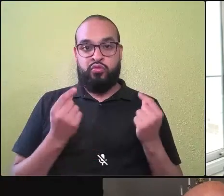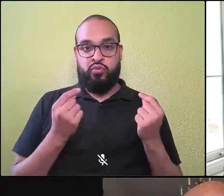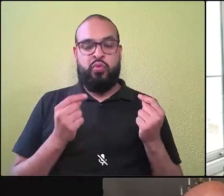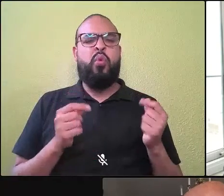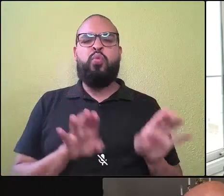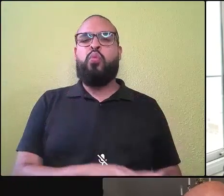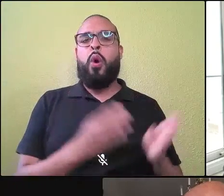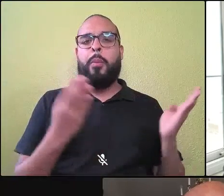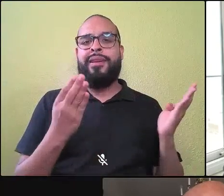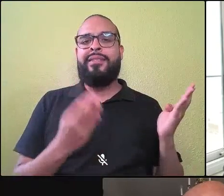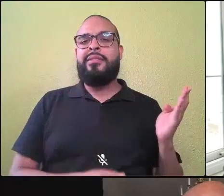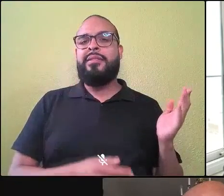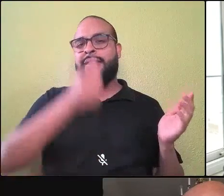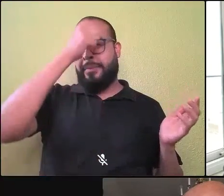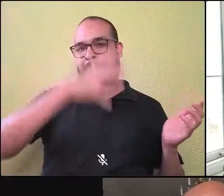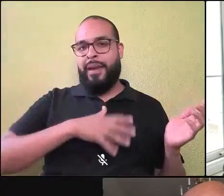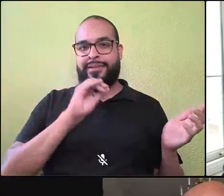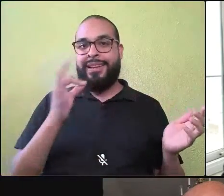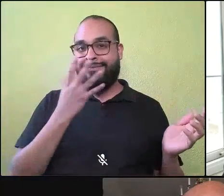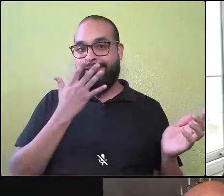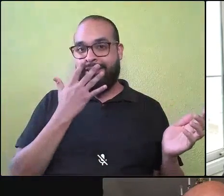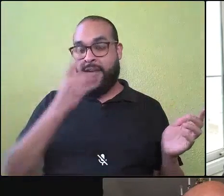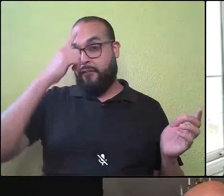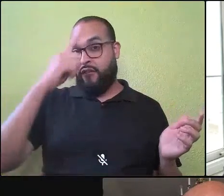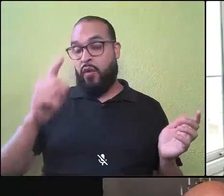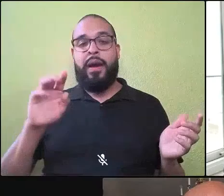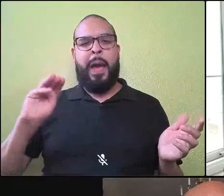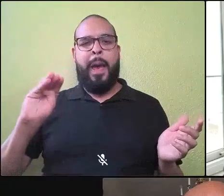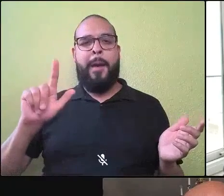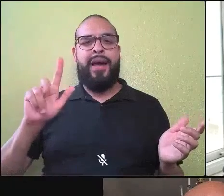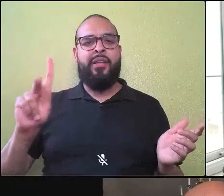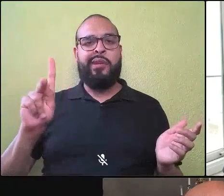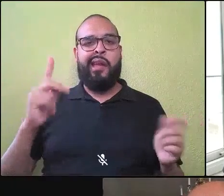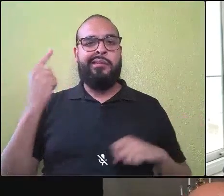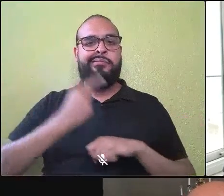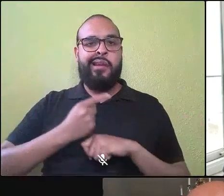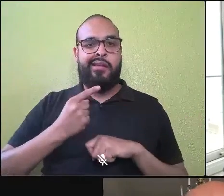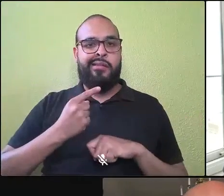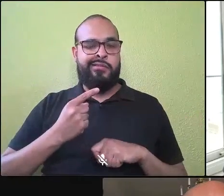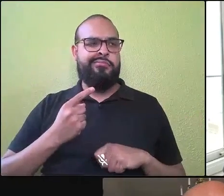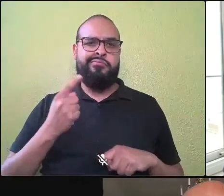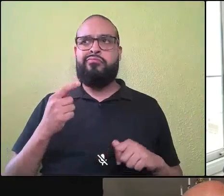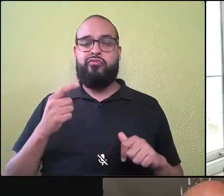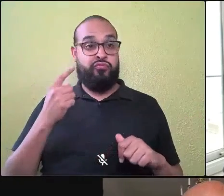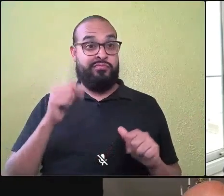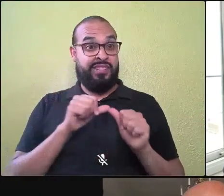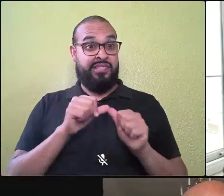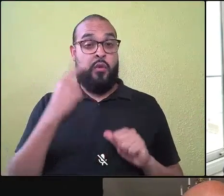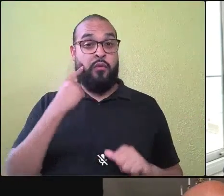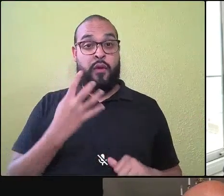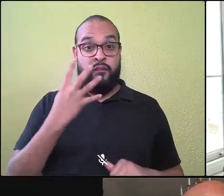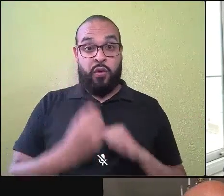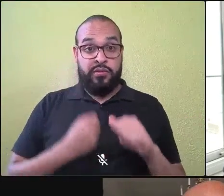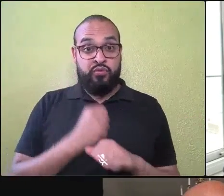do for MLK. And I did it for 4 years. And so what I found is each year would grow. First year we had 12 people. The